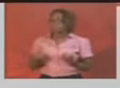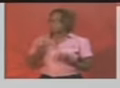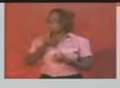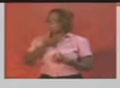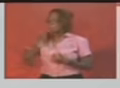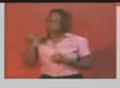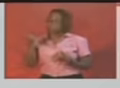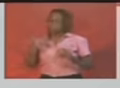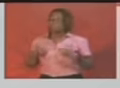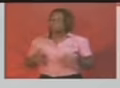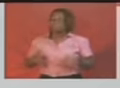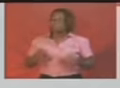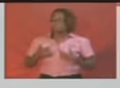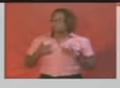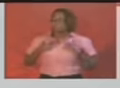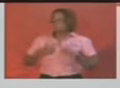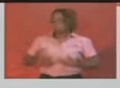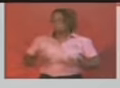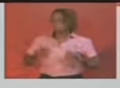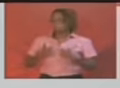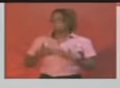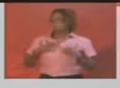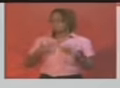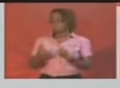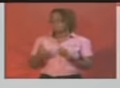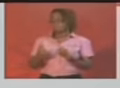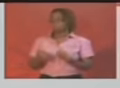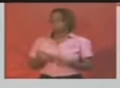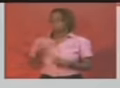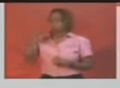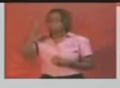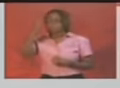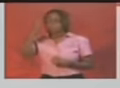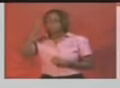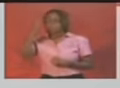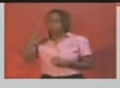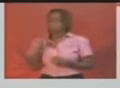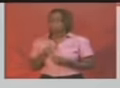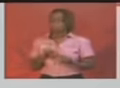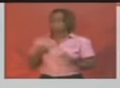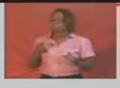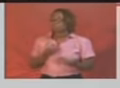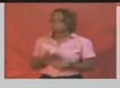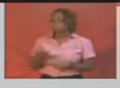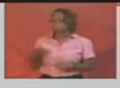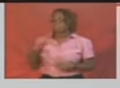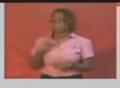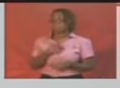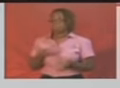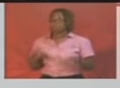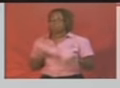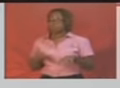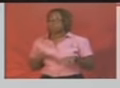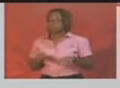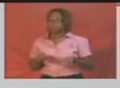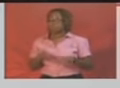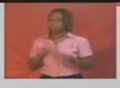indeed possible through these measures. However, there are vaccine preventable diseases that we already give vaccines